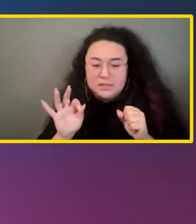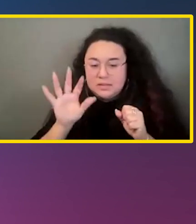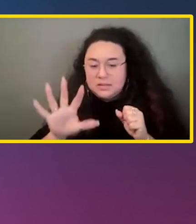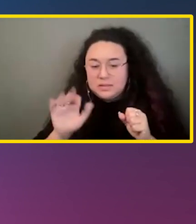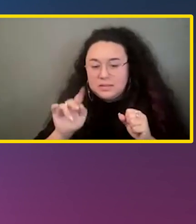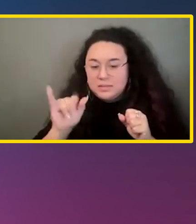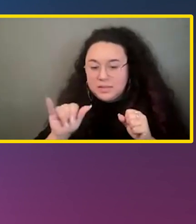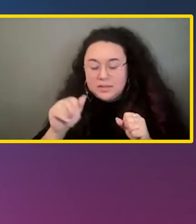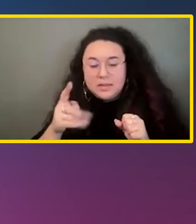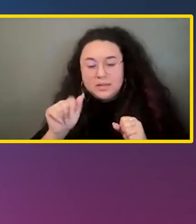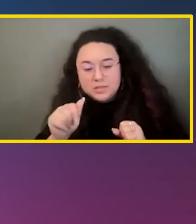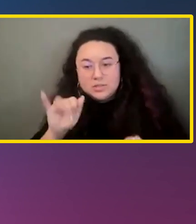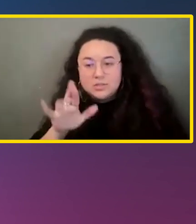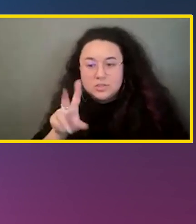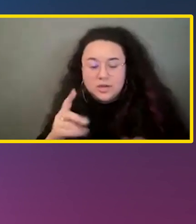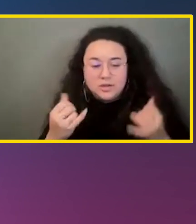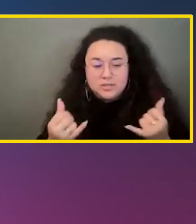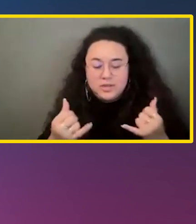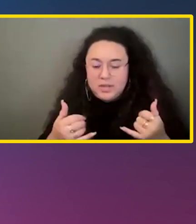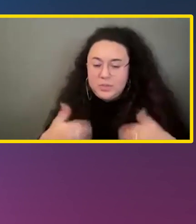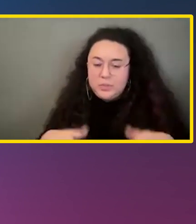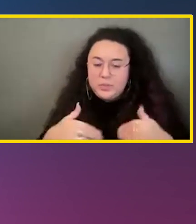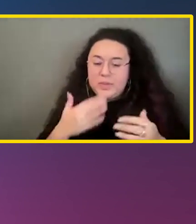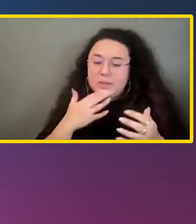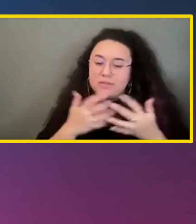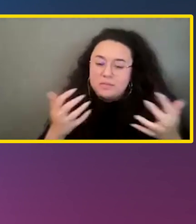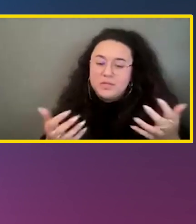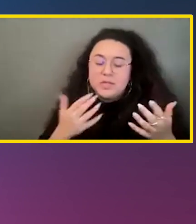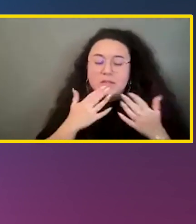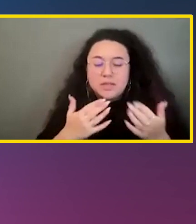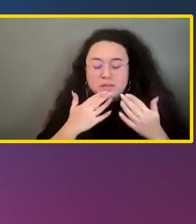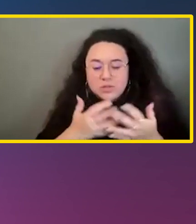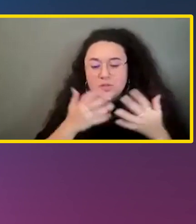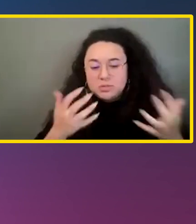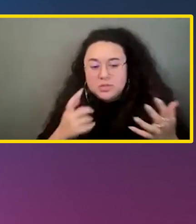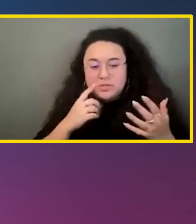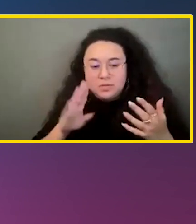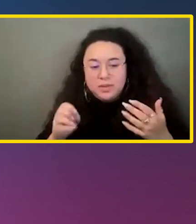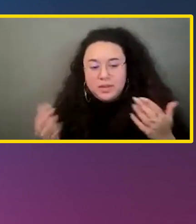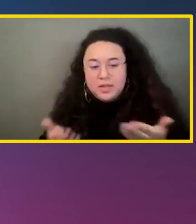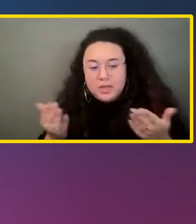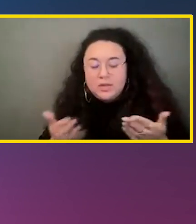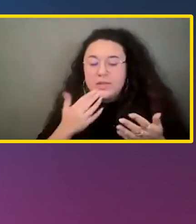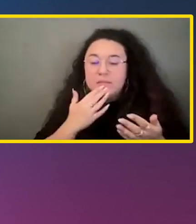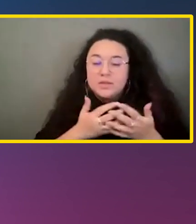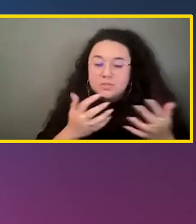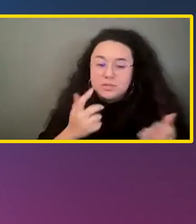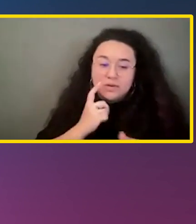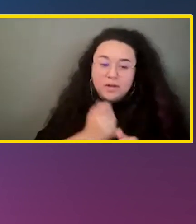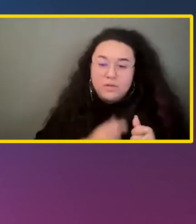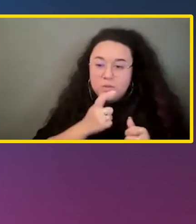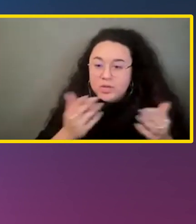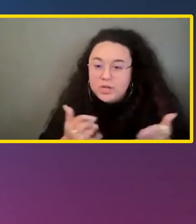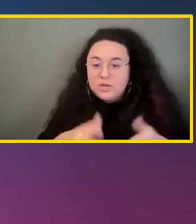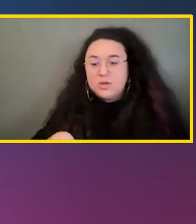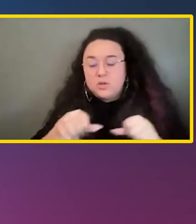Amity, Angela, Jared, today. Thank you. Thank you so much for being here. Thank you, everybody who is here